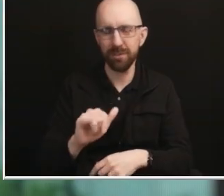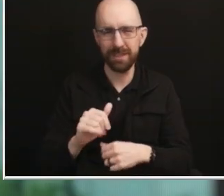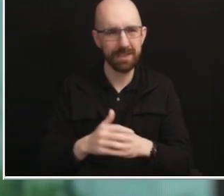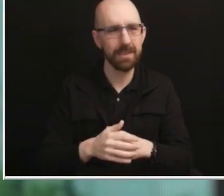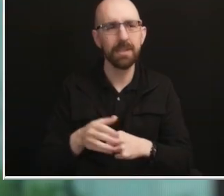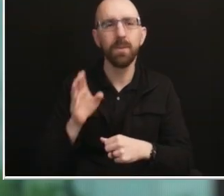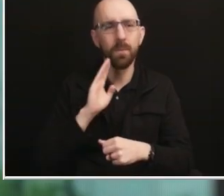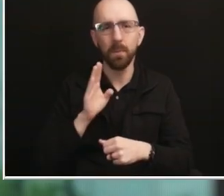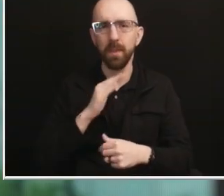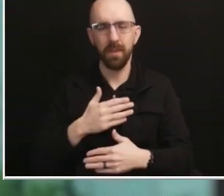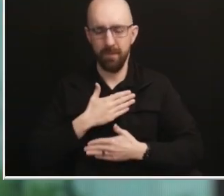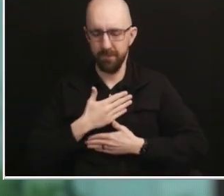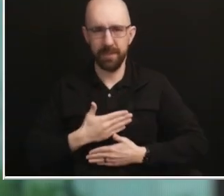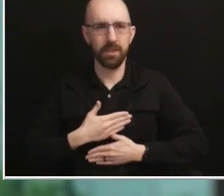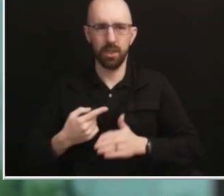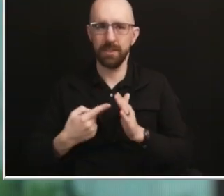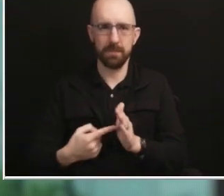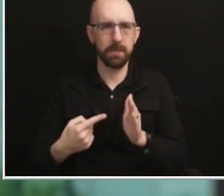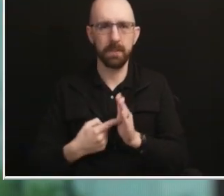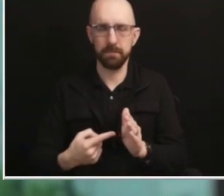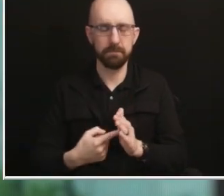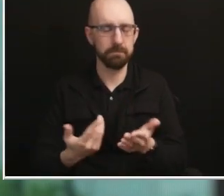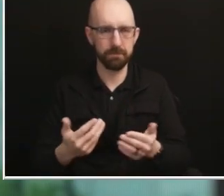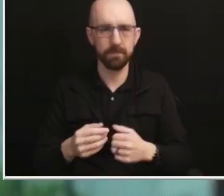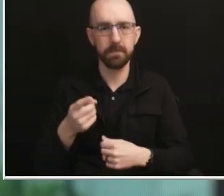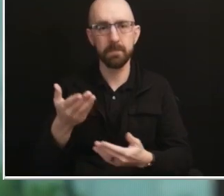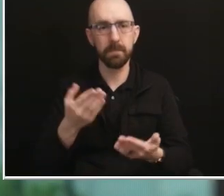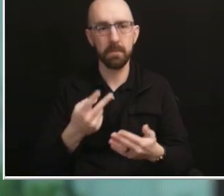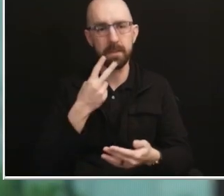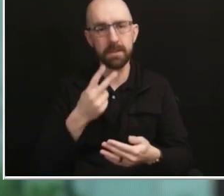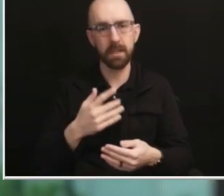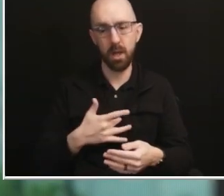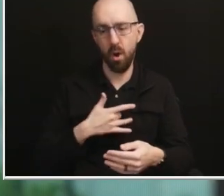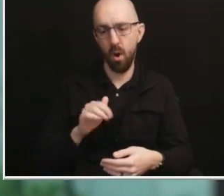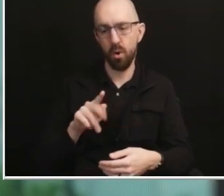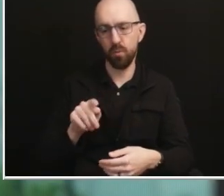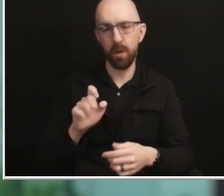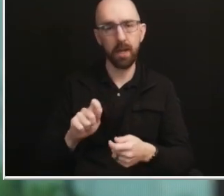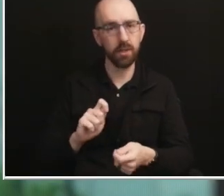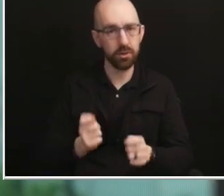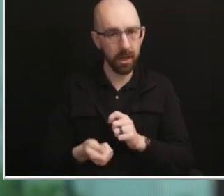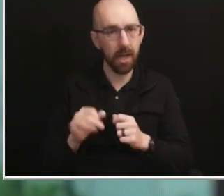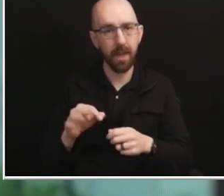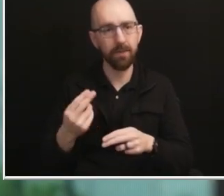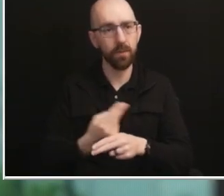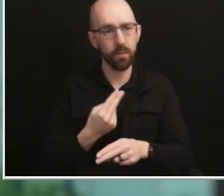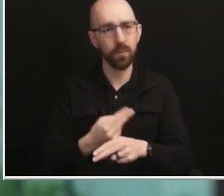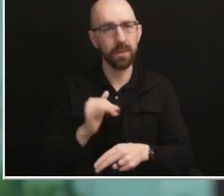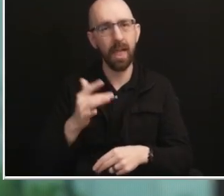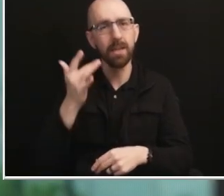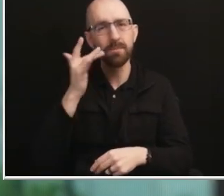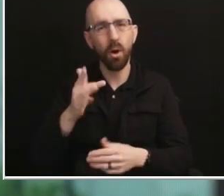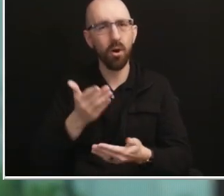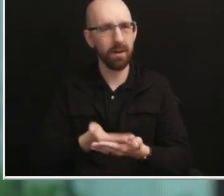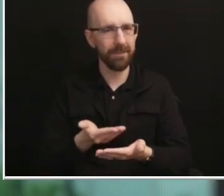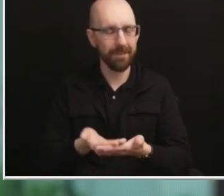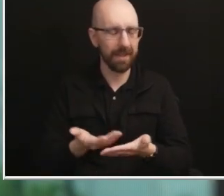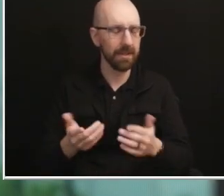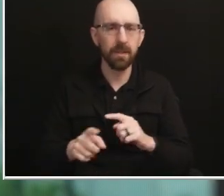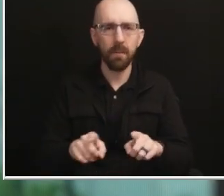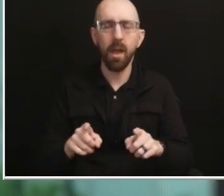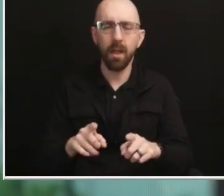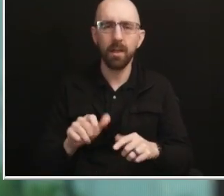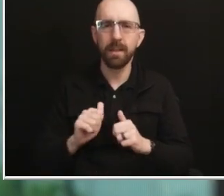physical symptoms. So you may see a change in heart rate or things like that if you're using some sort of smart device, but it is going to be how you